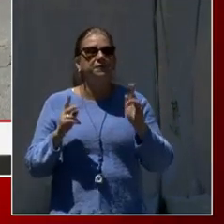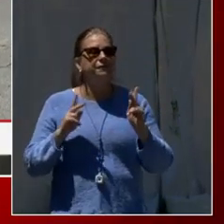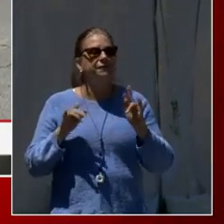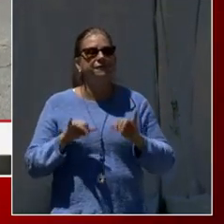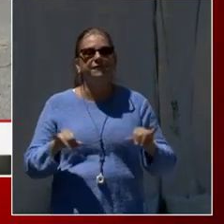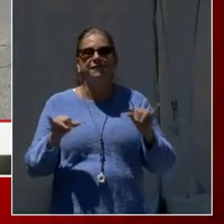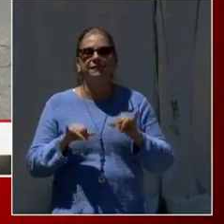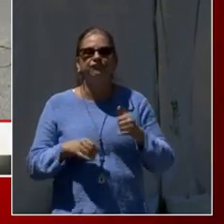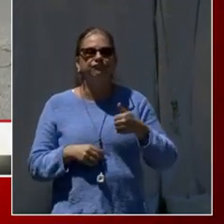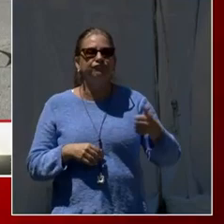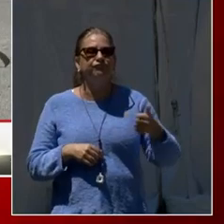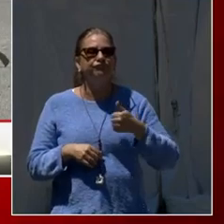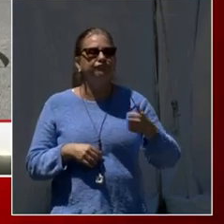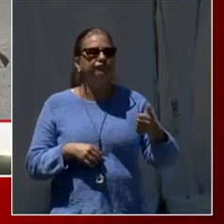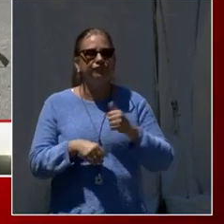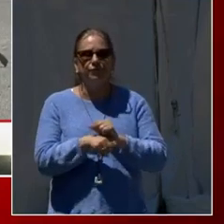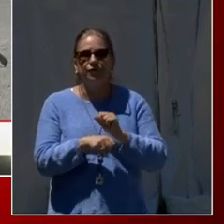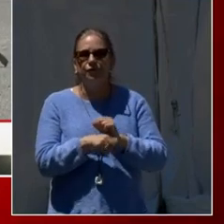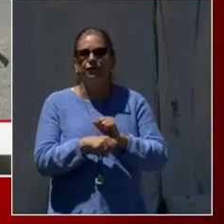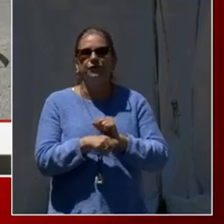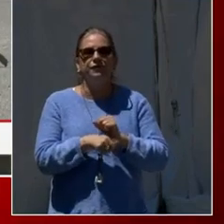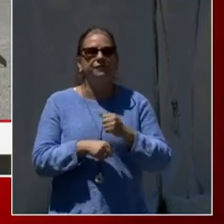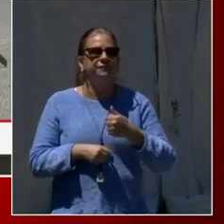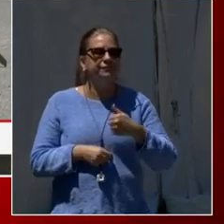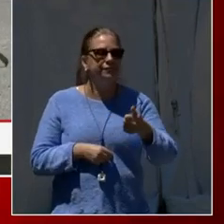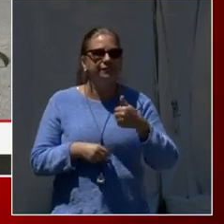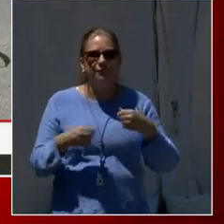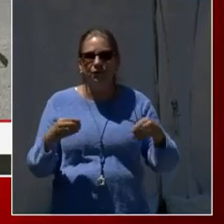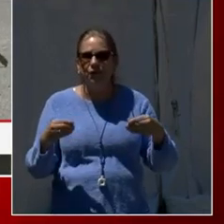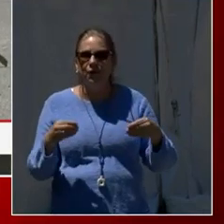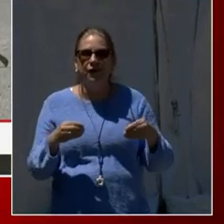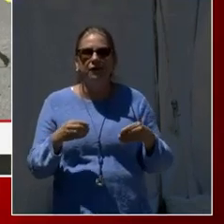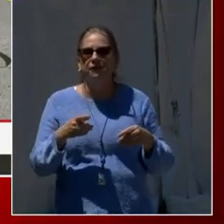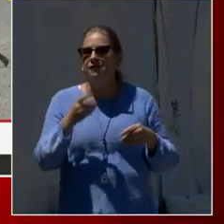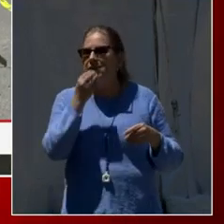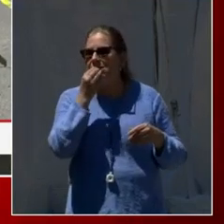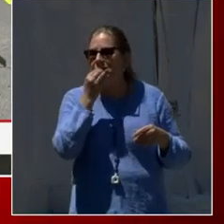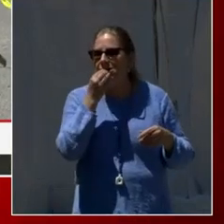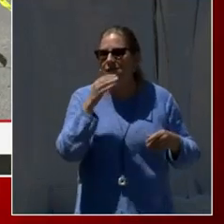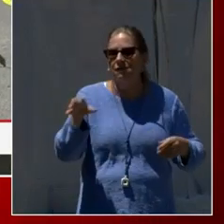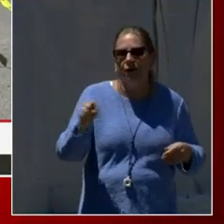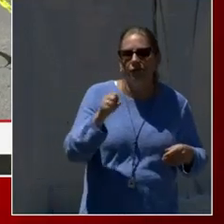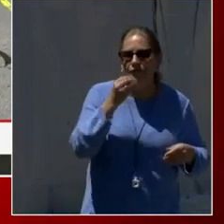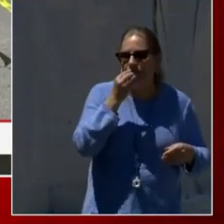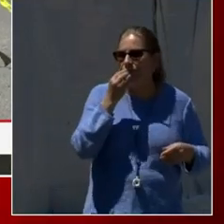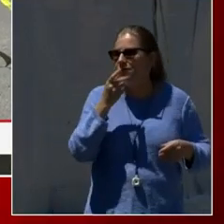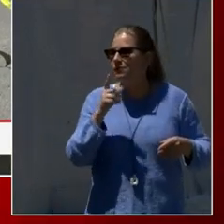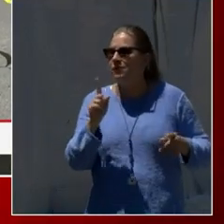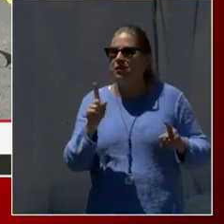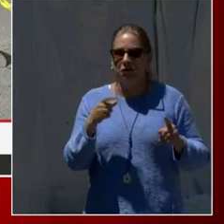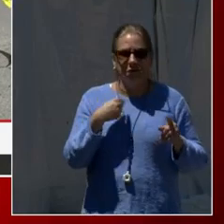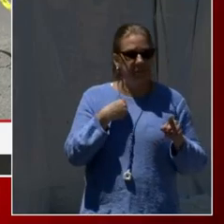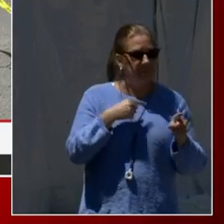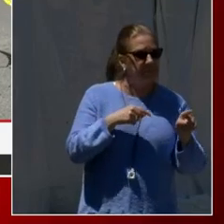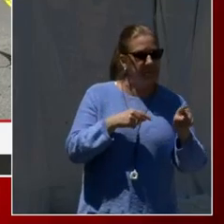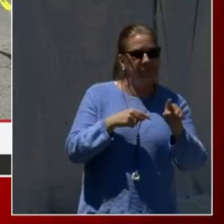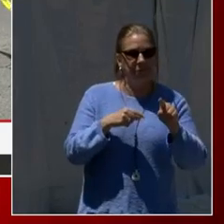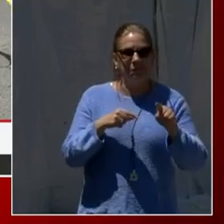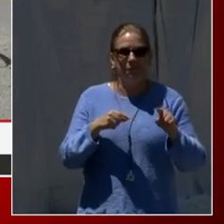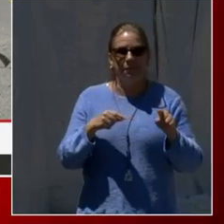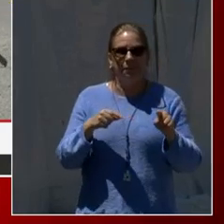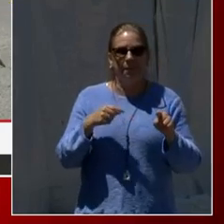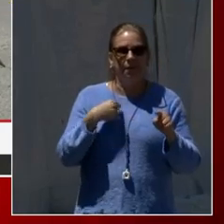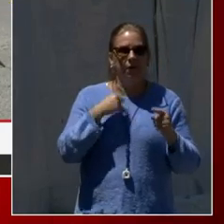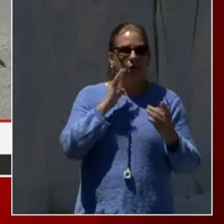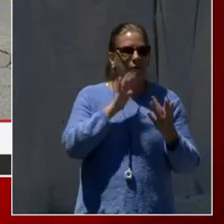in at the outdoor restaurants, and we do a complete interview of all of the activities that they participated in, we may be able to link